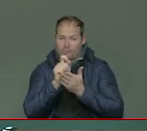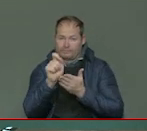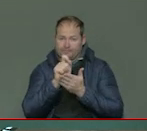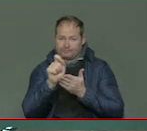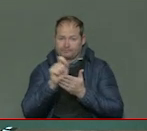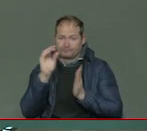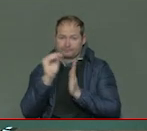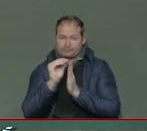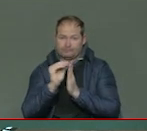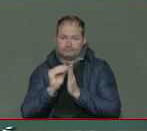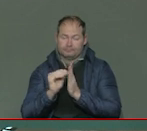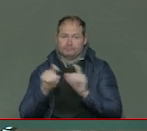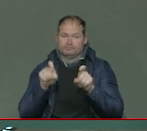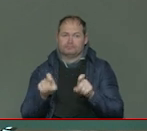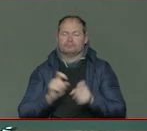Now,